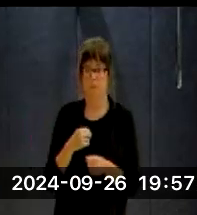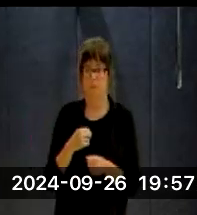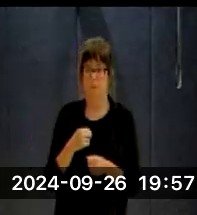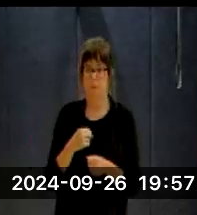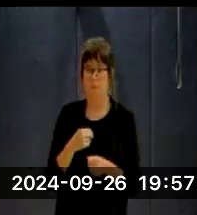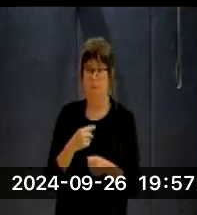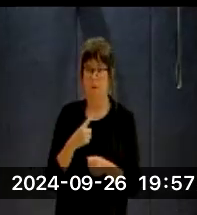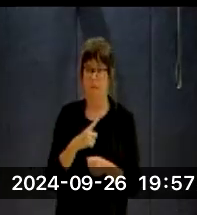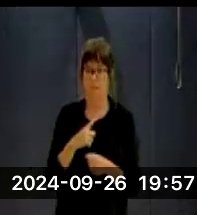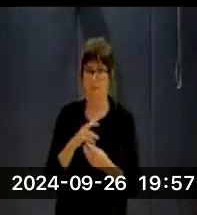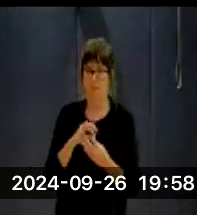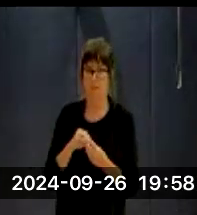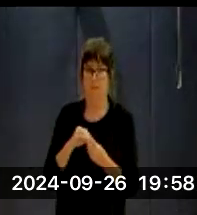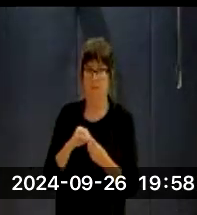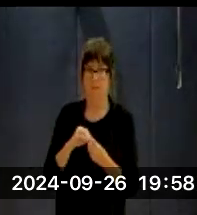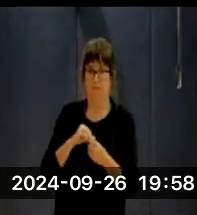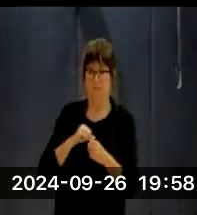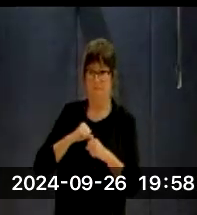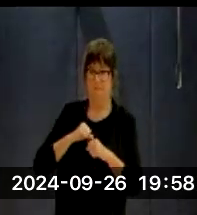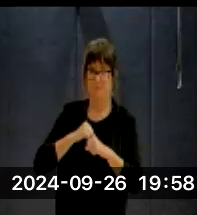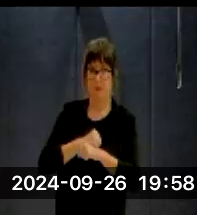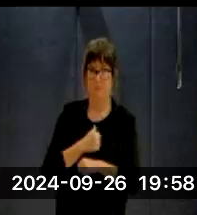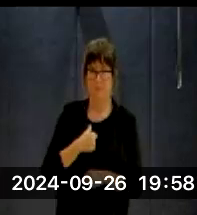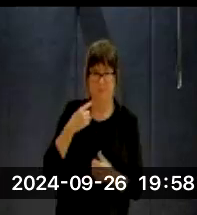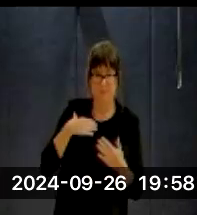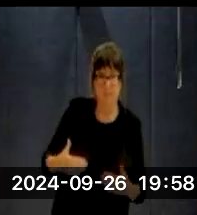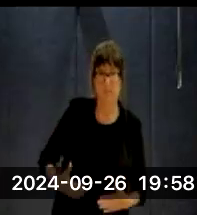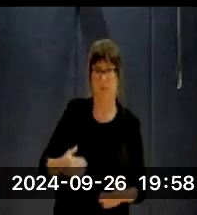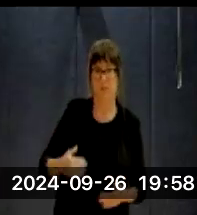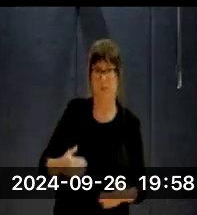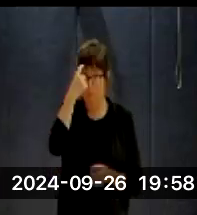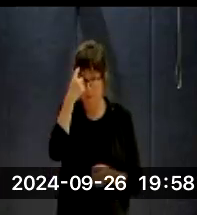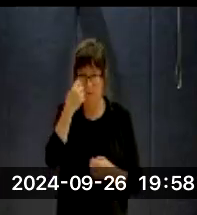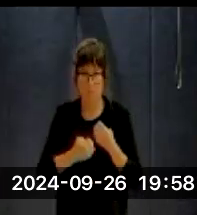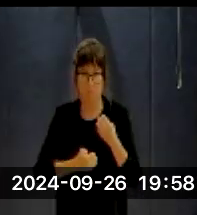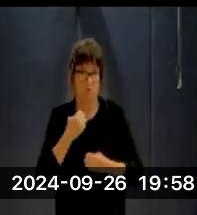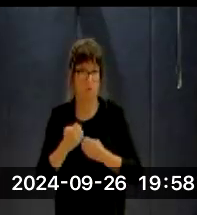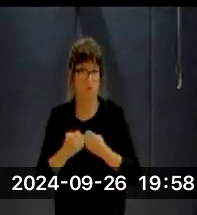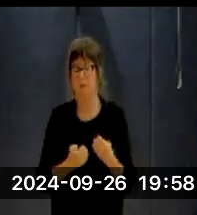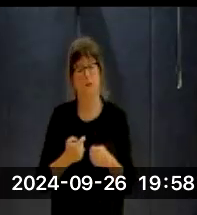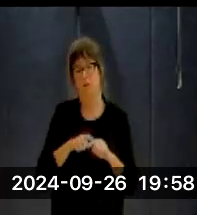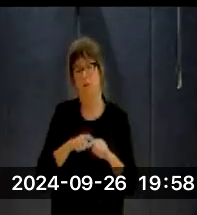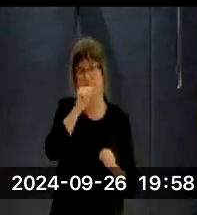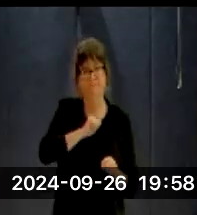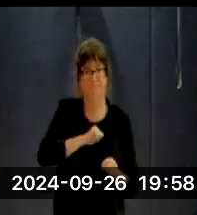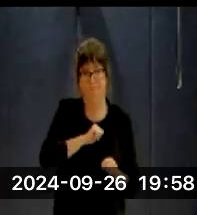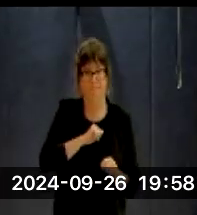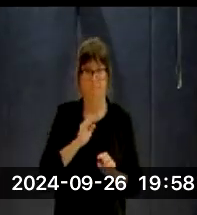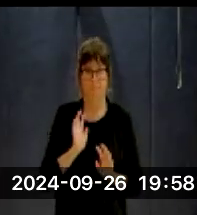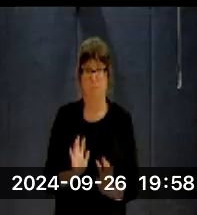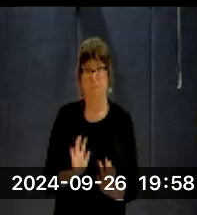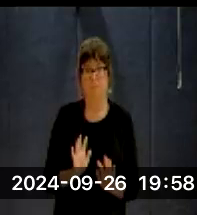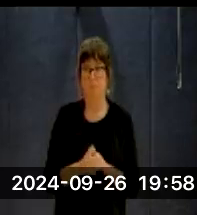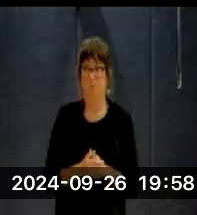me, physically, mentally, emotionally, was one that was unbearable. I can only say now